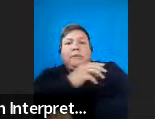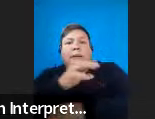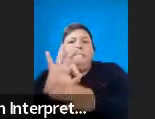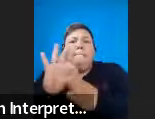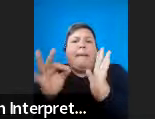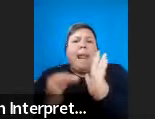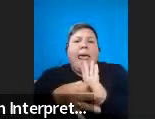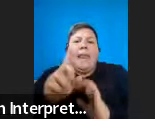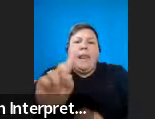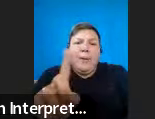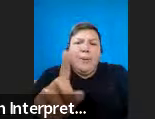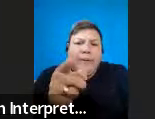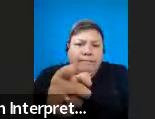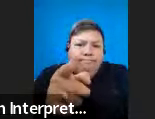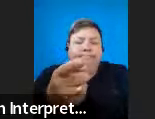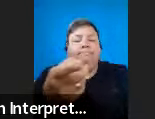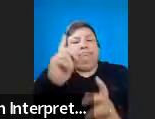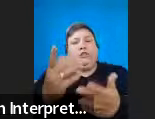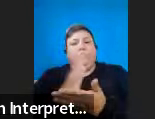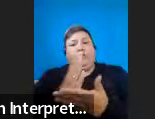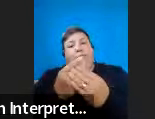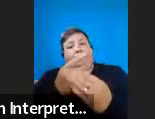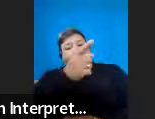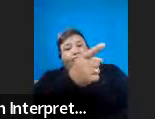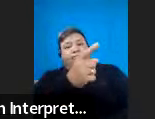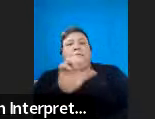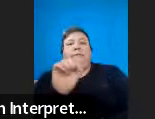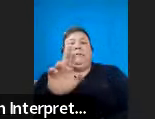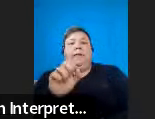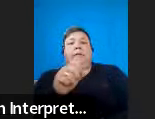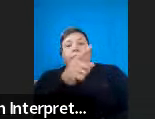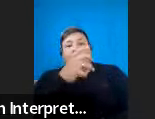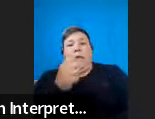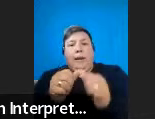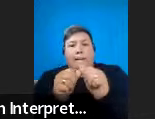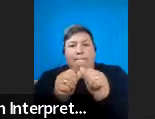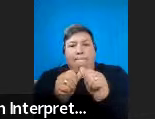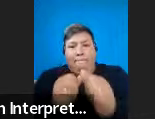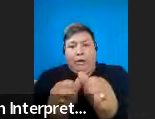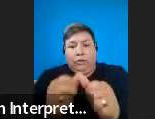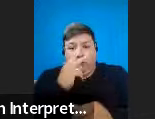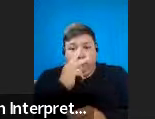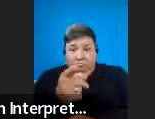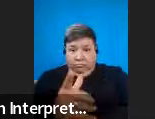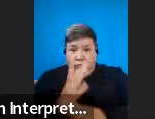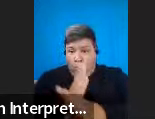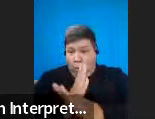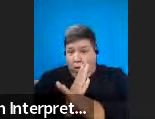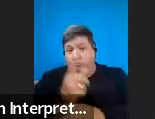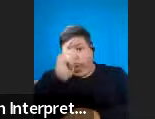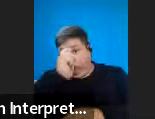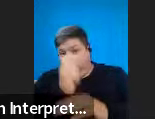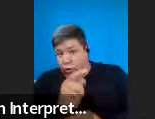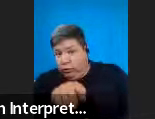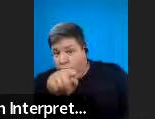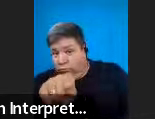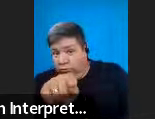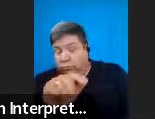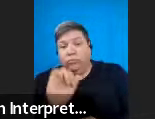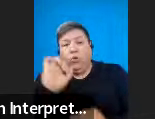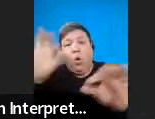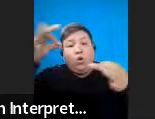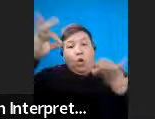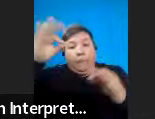you can share with us, so that we can do that pressure test and see that can we actually trust that our goods, our documents, our